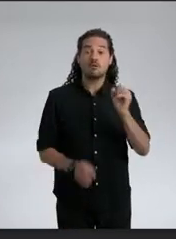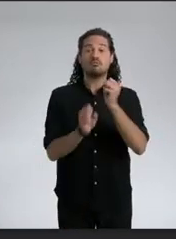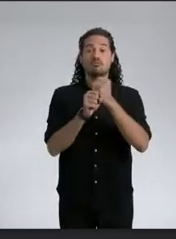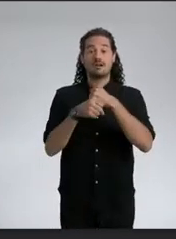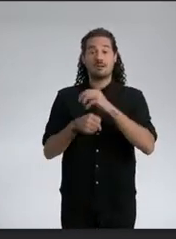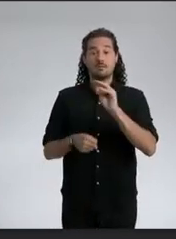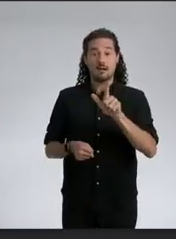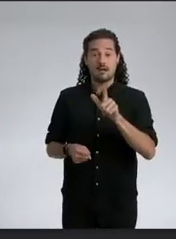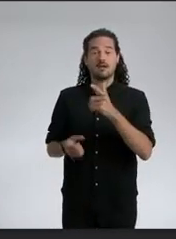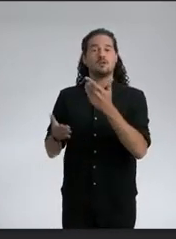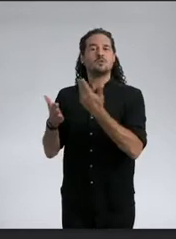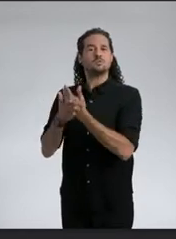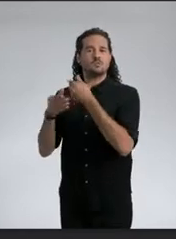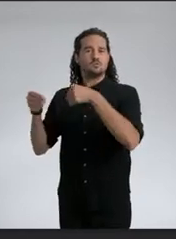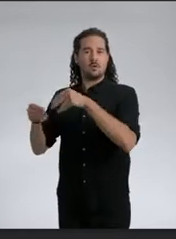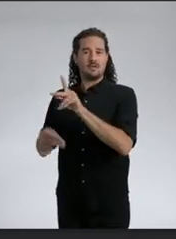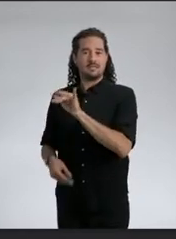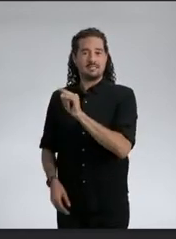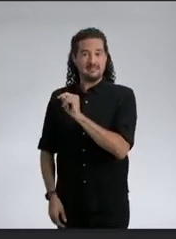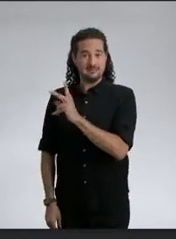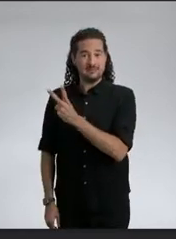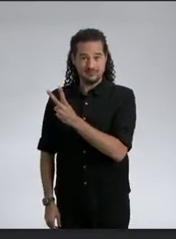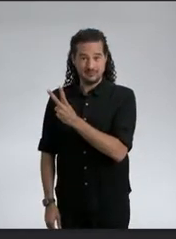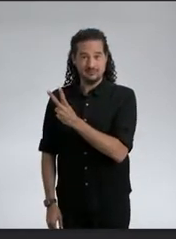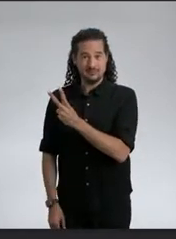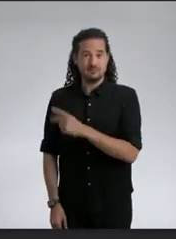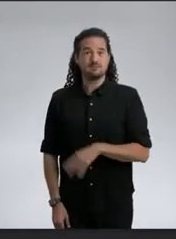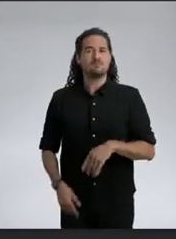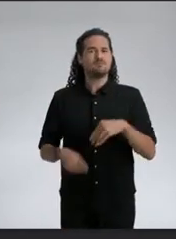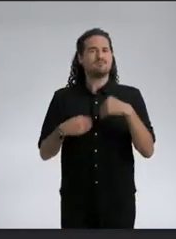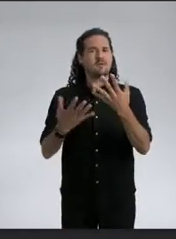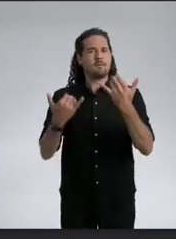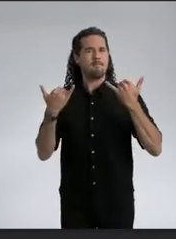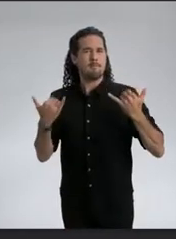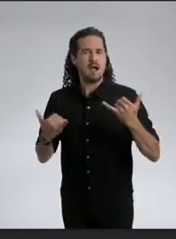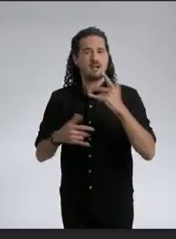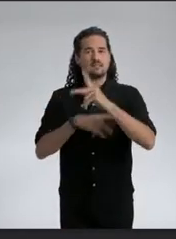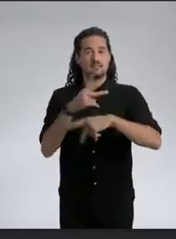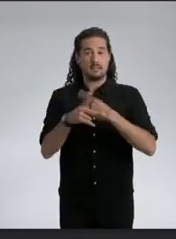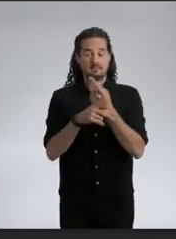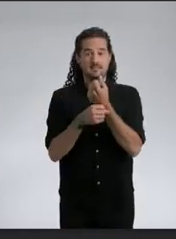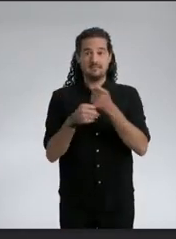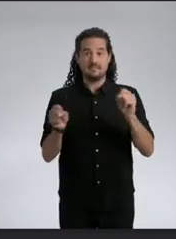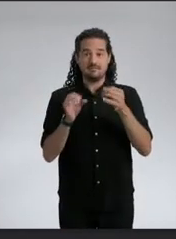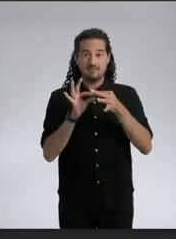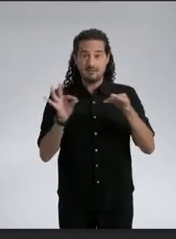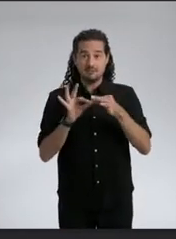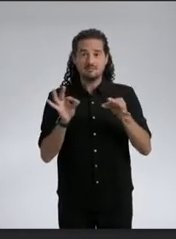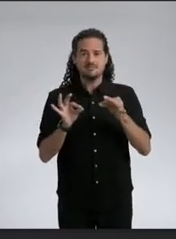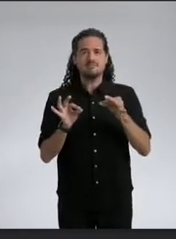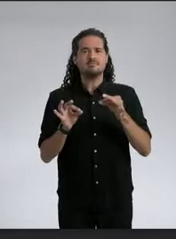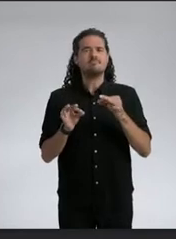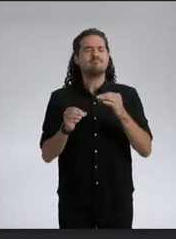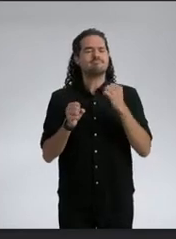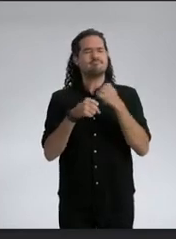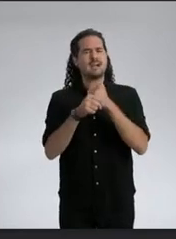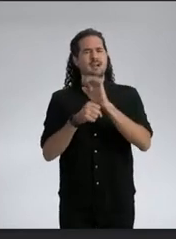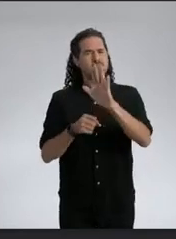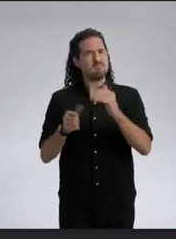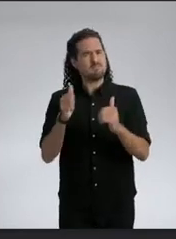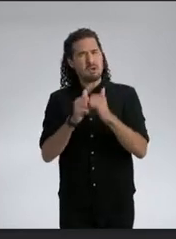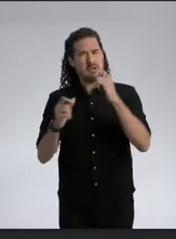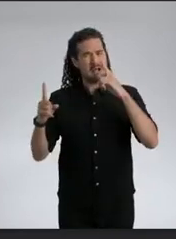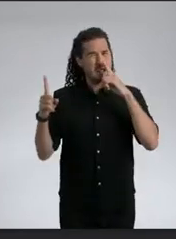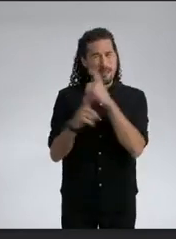2. It provides a modern, type-safe language to craft your most complex apps with powerful tools like